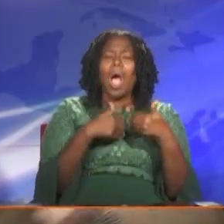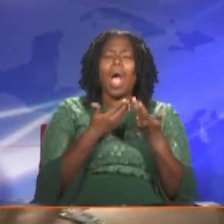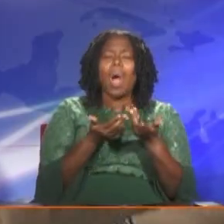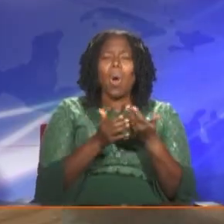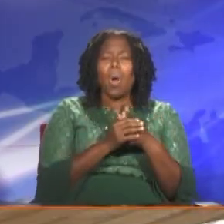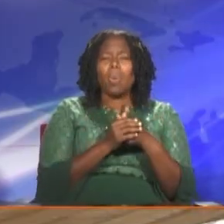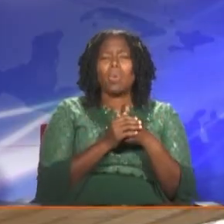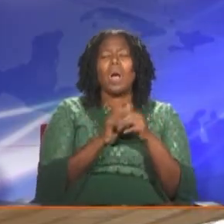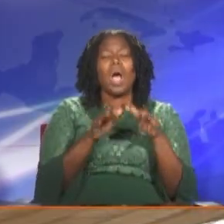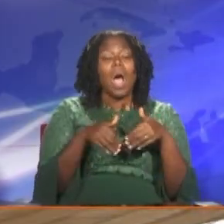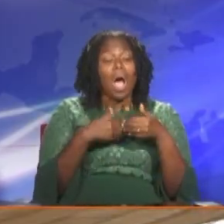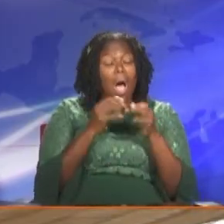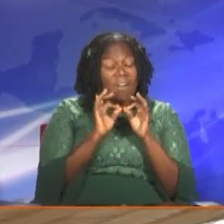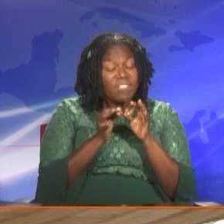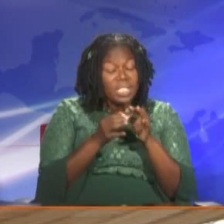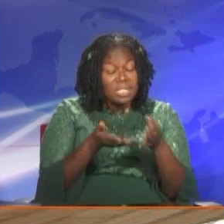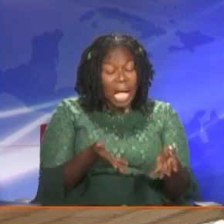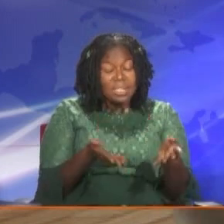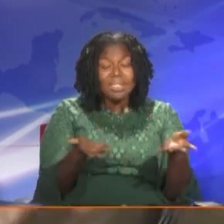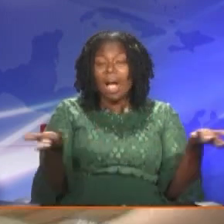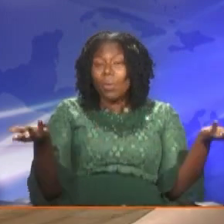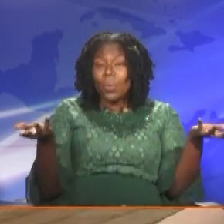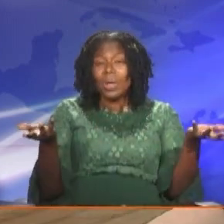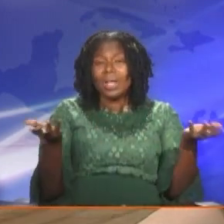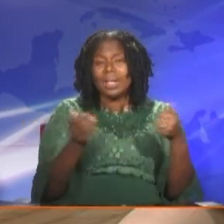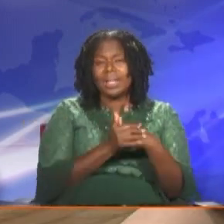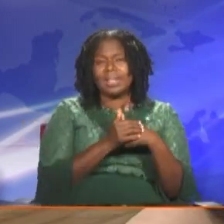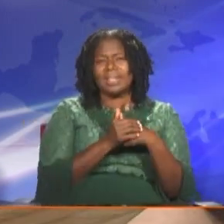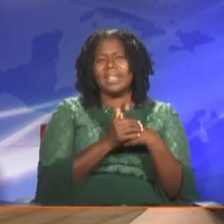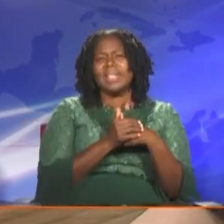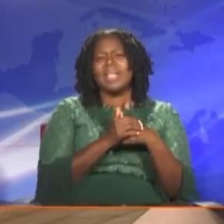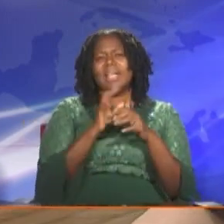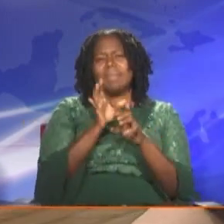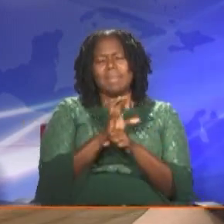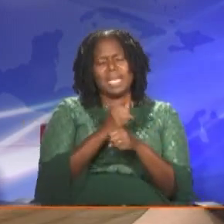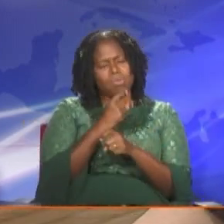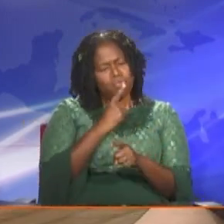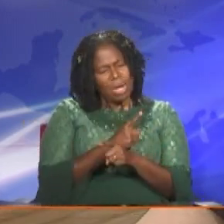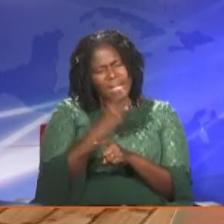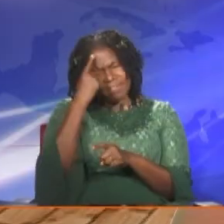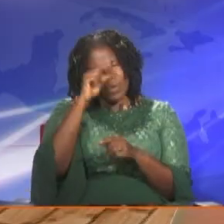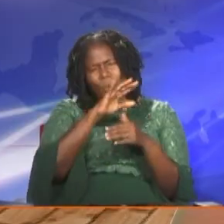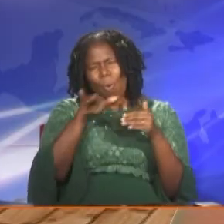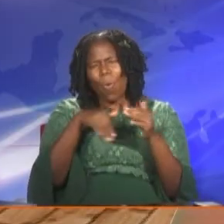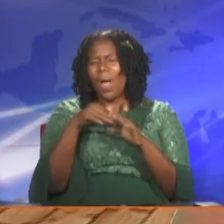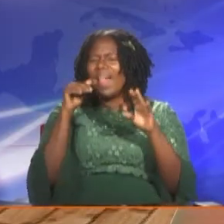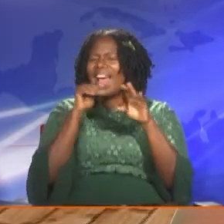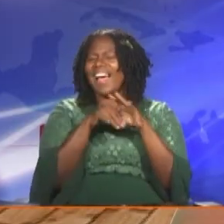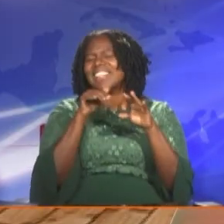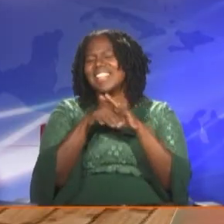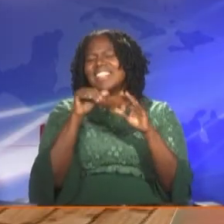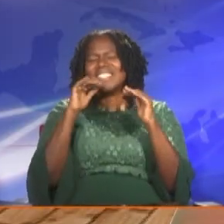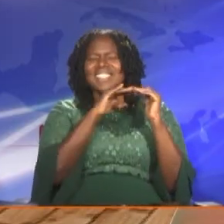do you fix that? How do you you fix make that? it even ground for everyone? Right. And so therefore, that is where